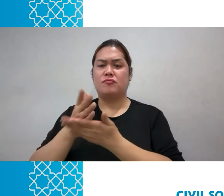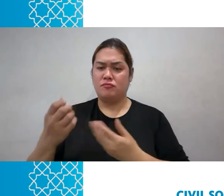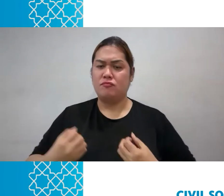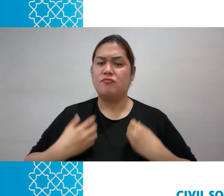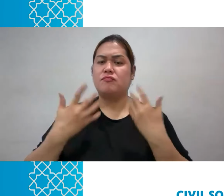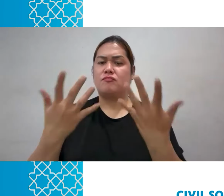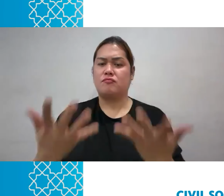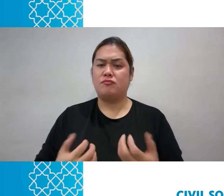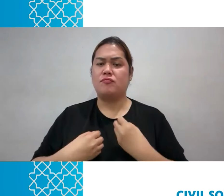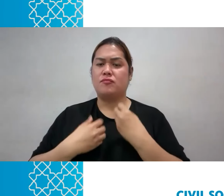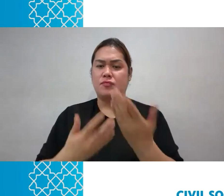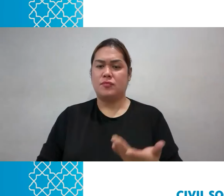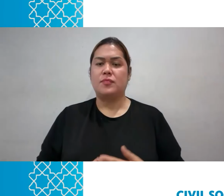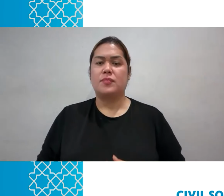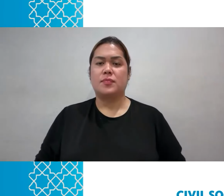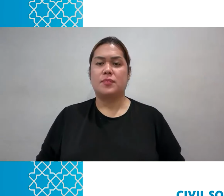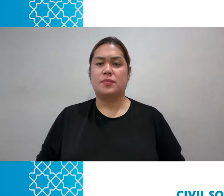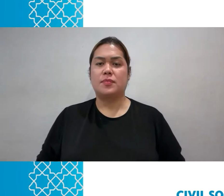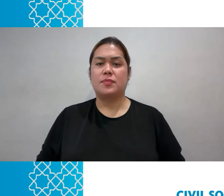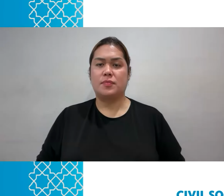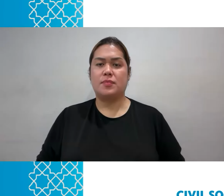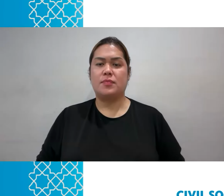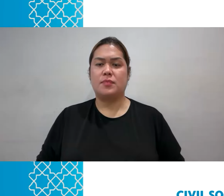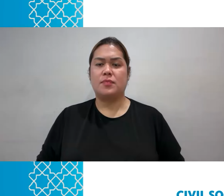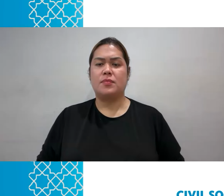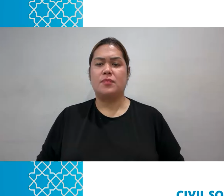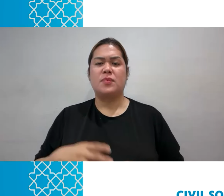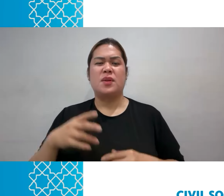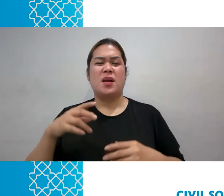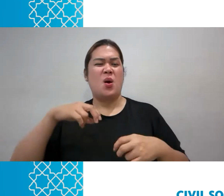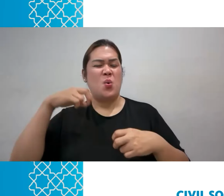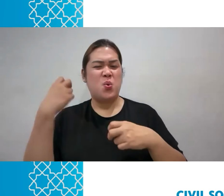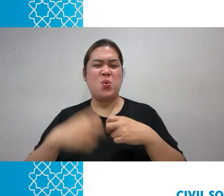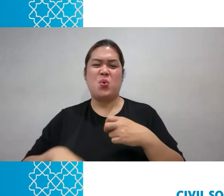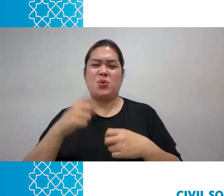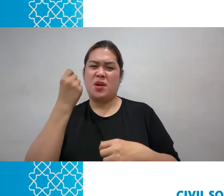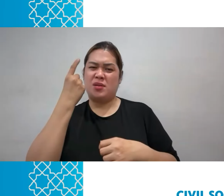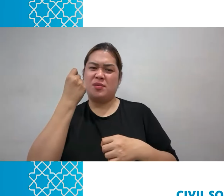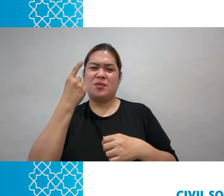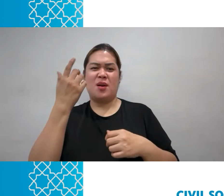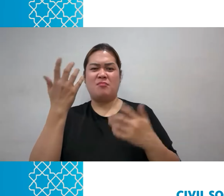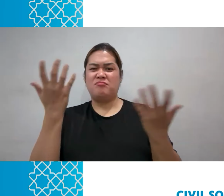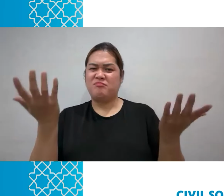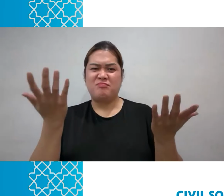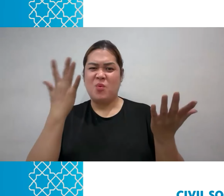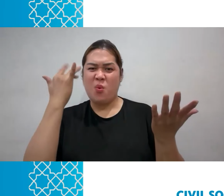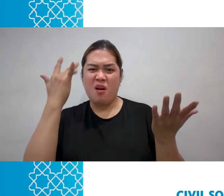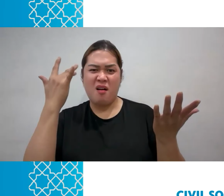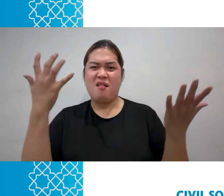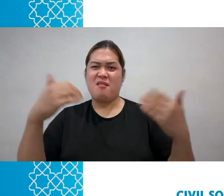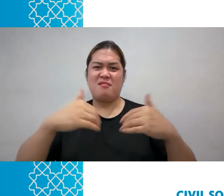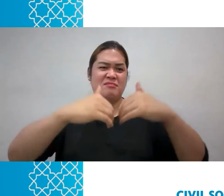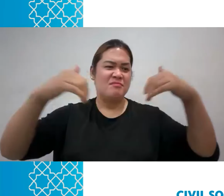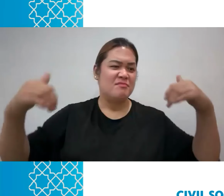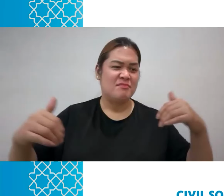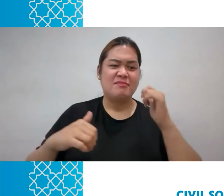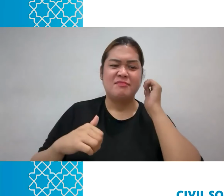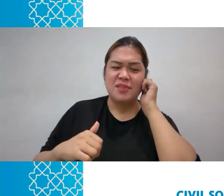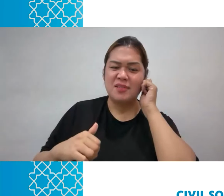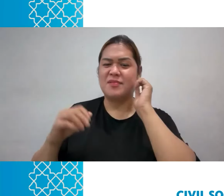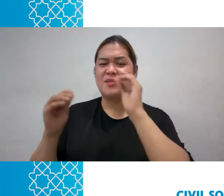it's just difficult to understand why you should separate youth and women as a kind of separate